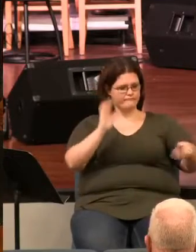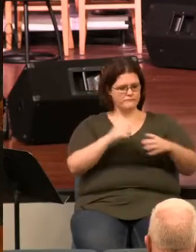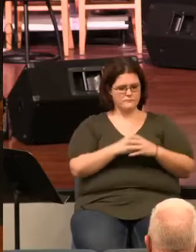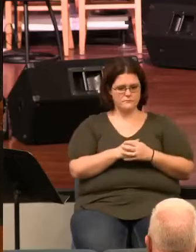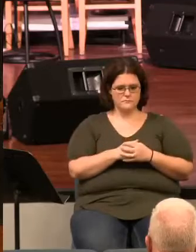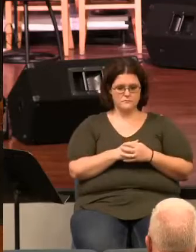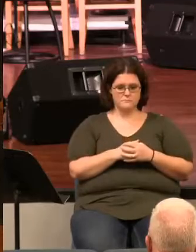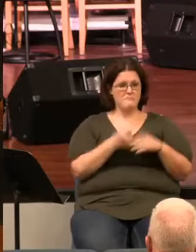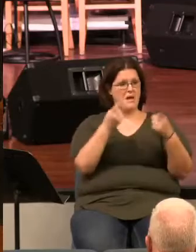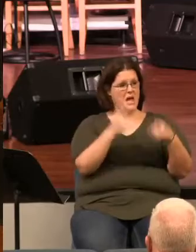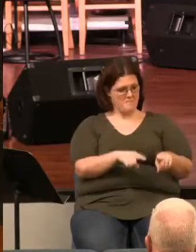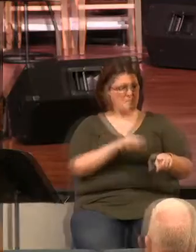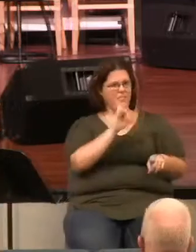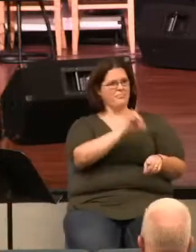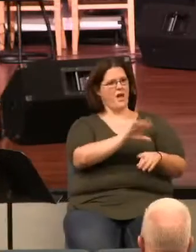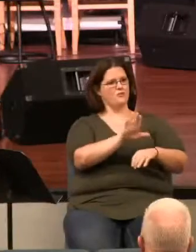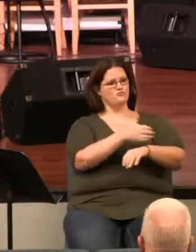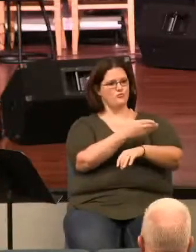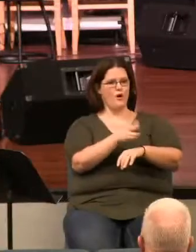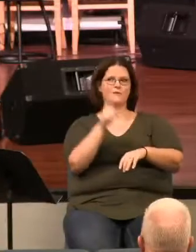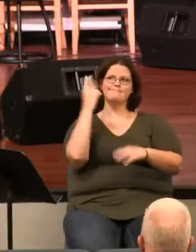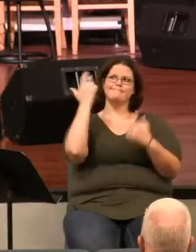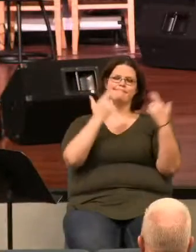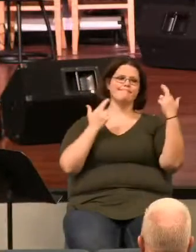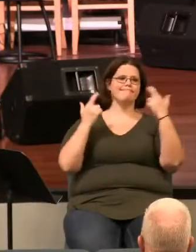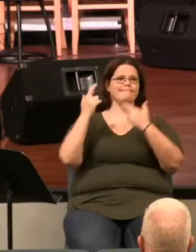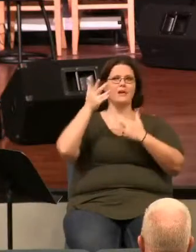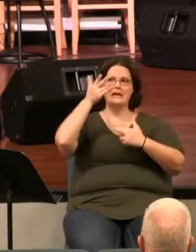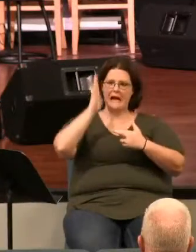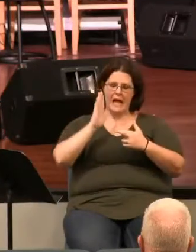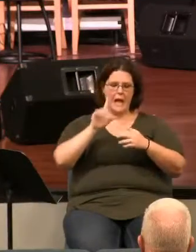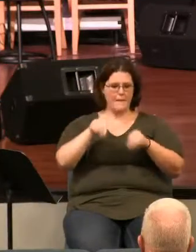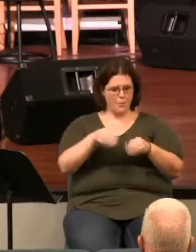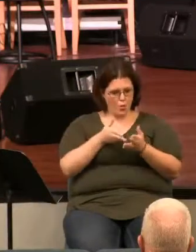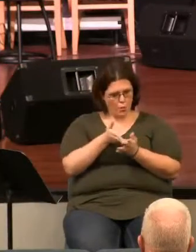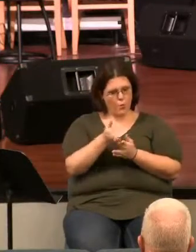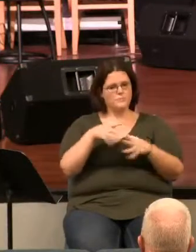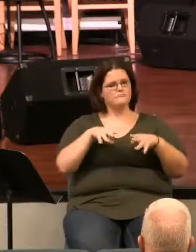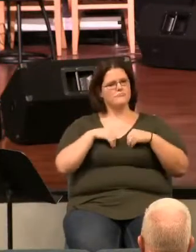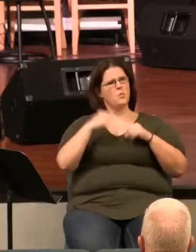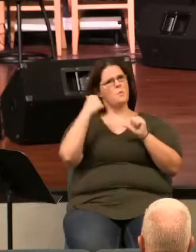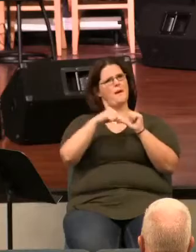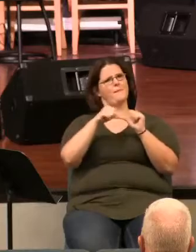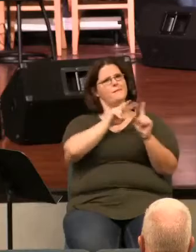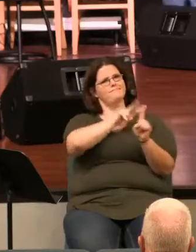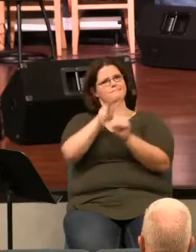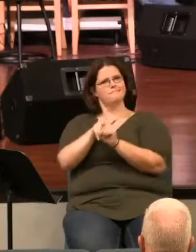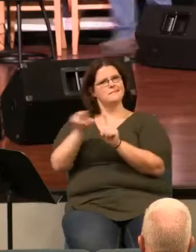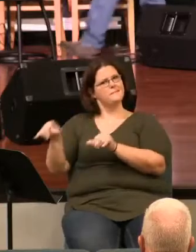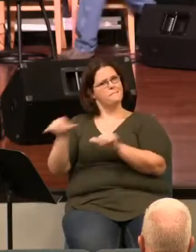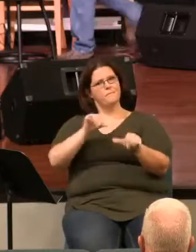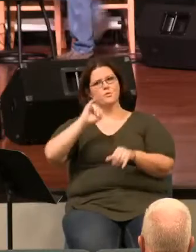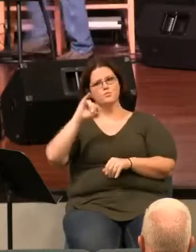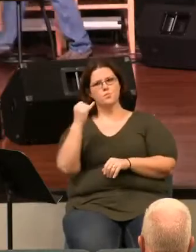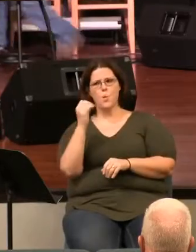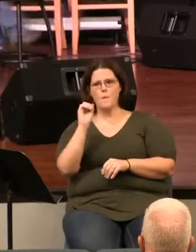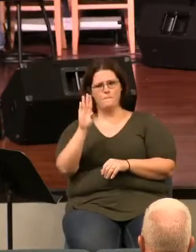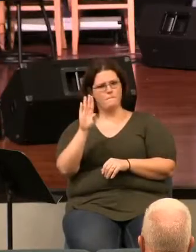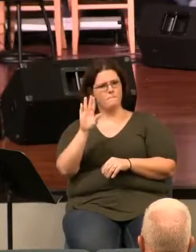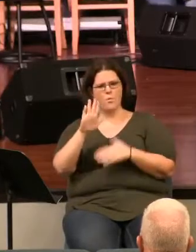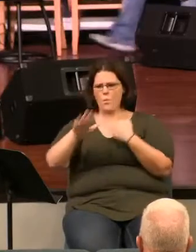that was birthed that song, It Is Well With My Soul. It reminds me of Job, who lost it all. Literally,